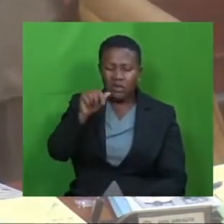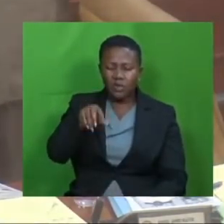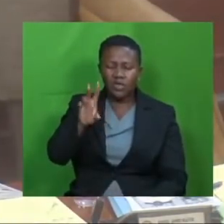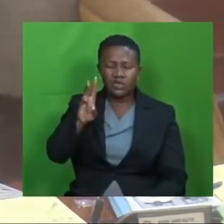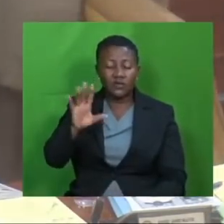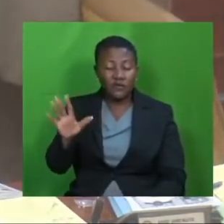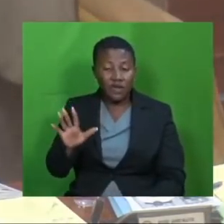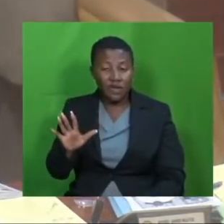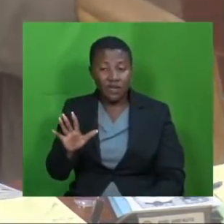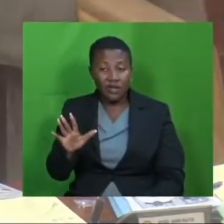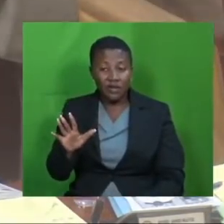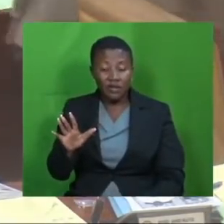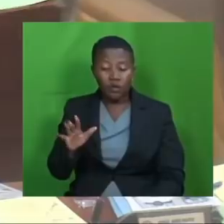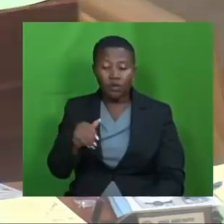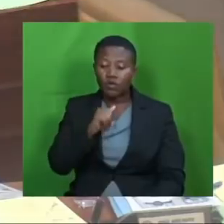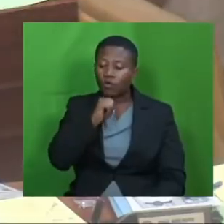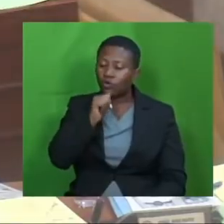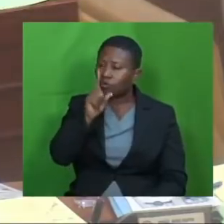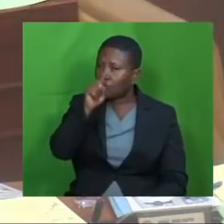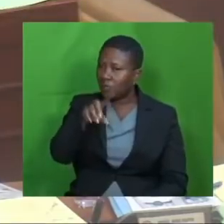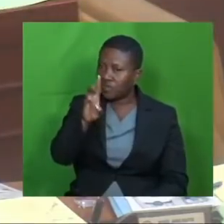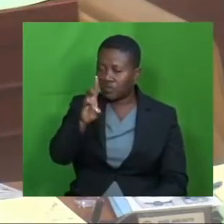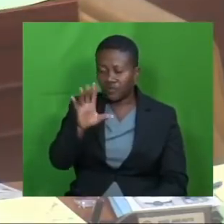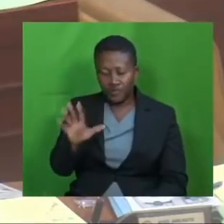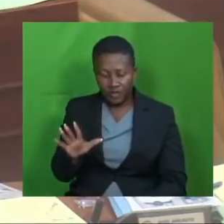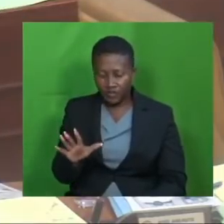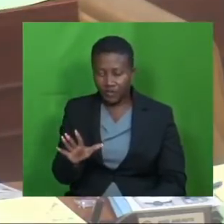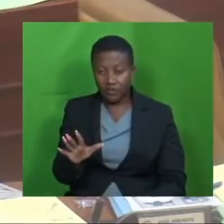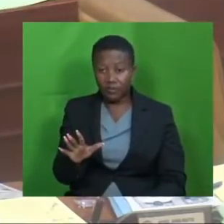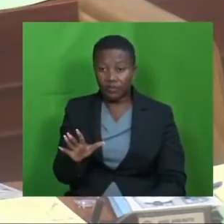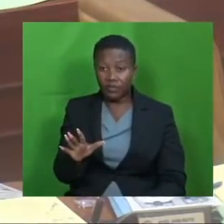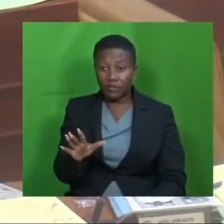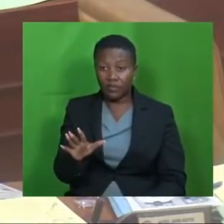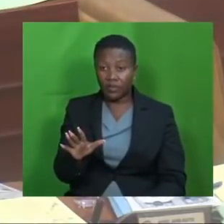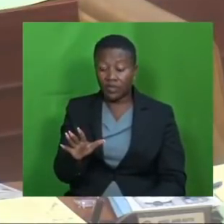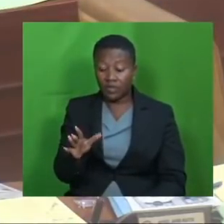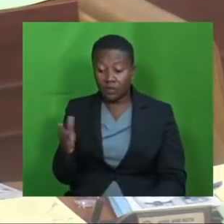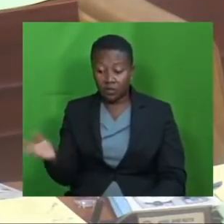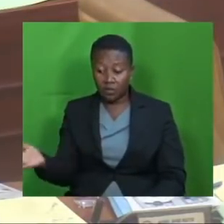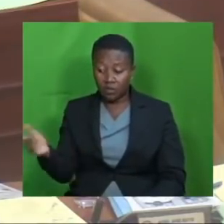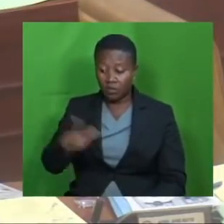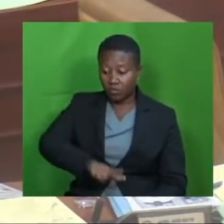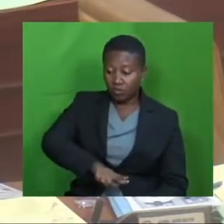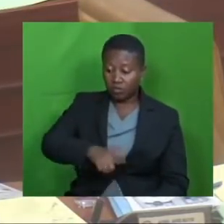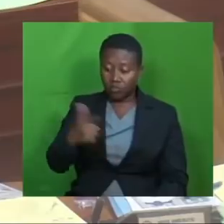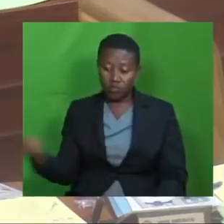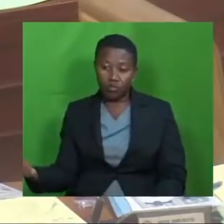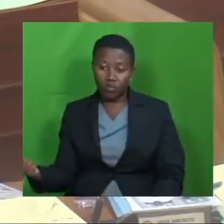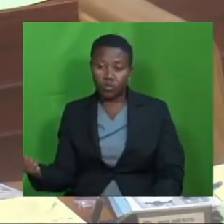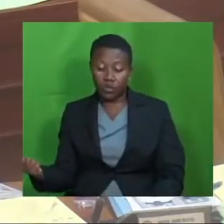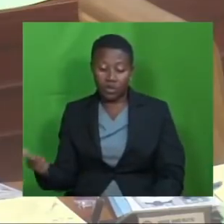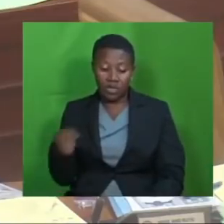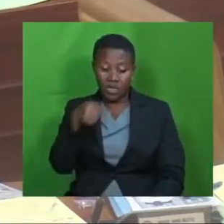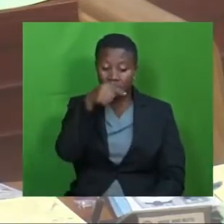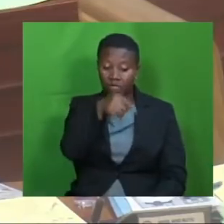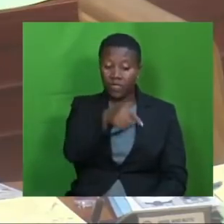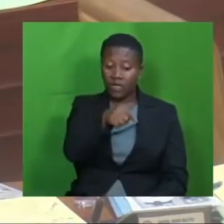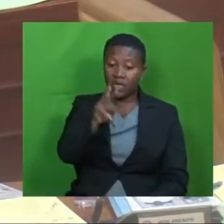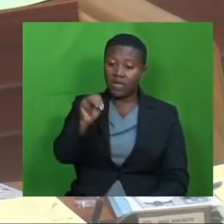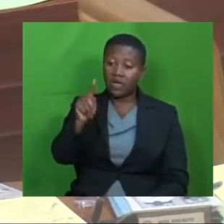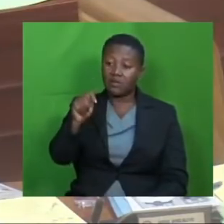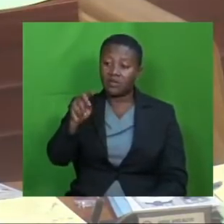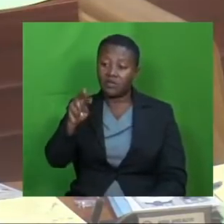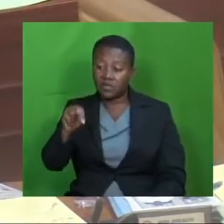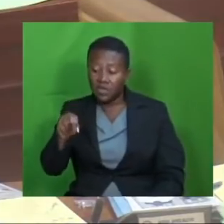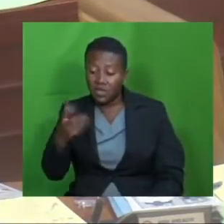3.75% and not 1.75%. Because back to back, the telcos are already doing 1% on wallet